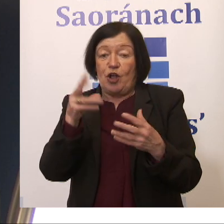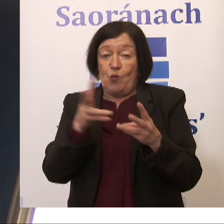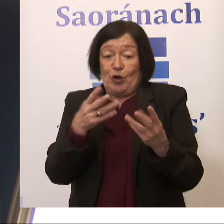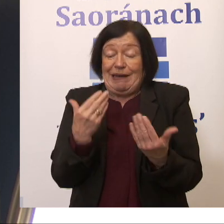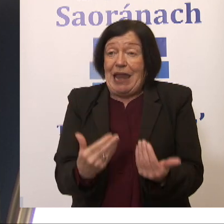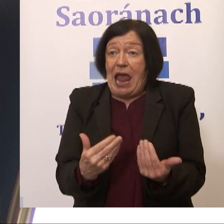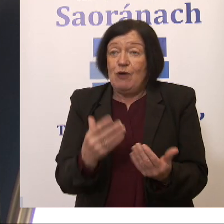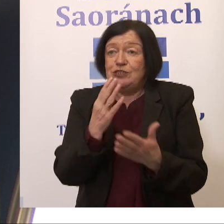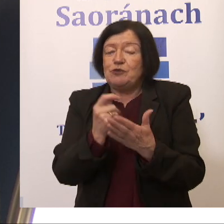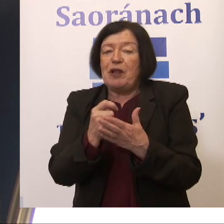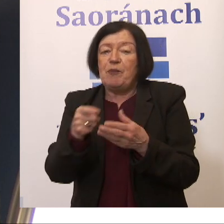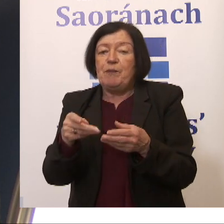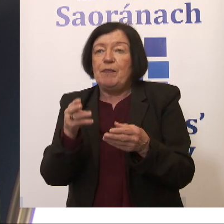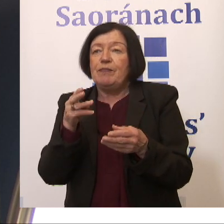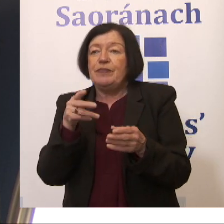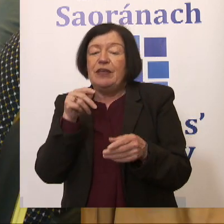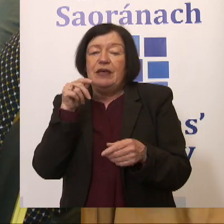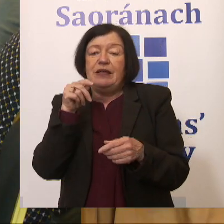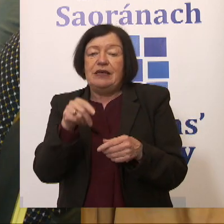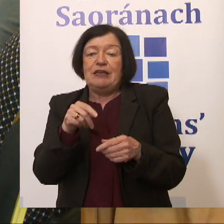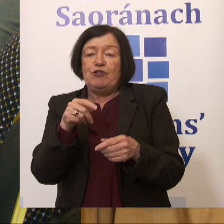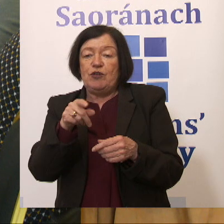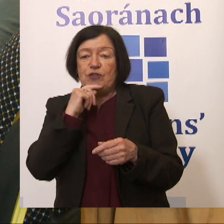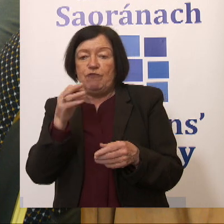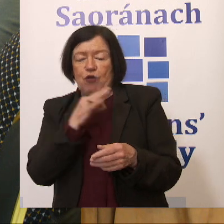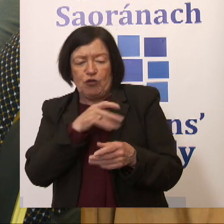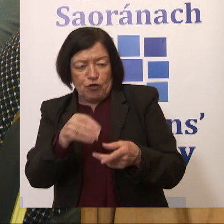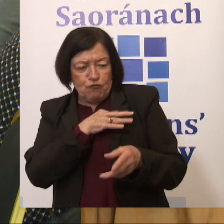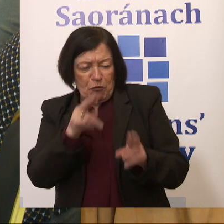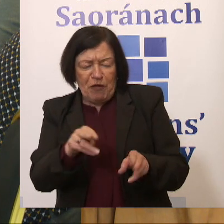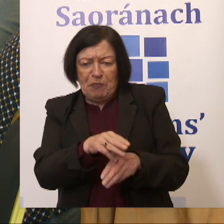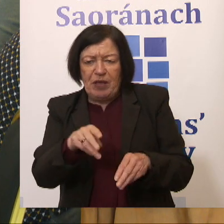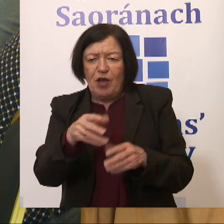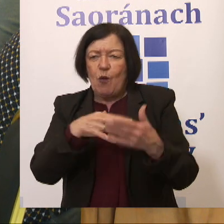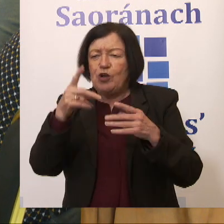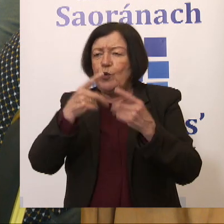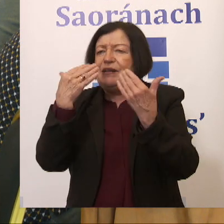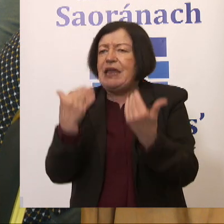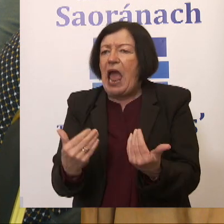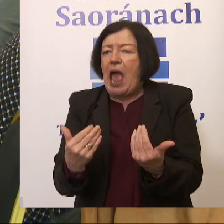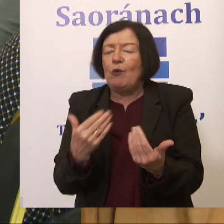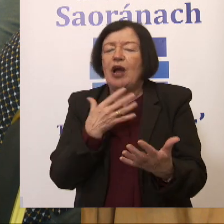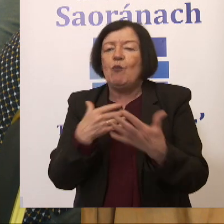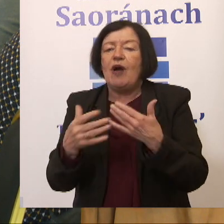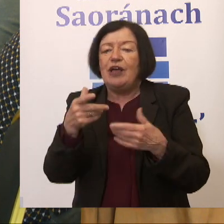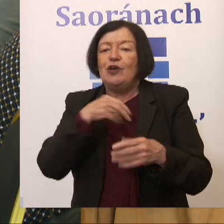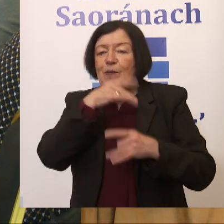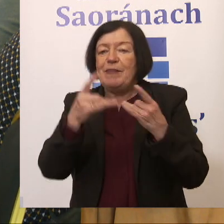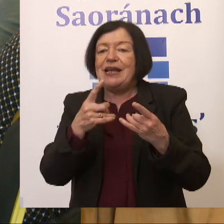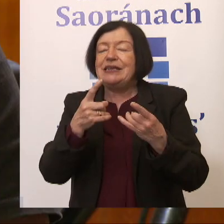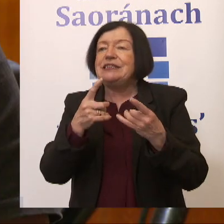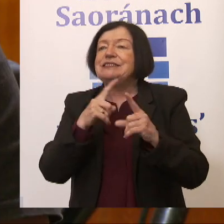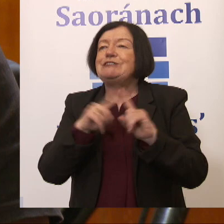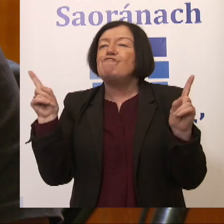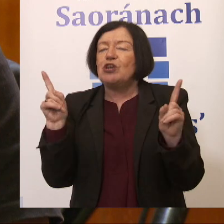now. Sometimes perfect can be the enemy of the good. So you say, okay, what can you do now, and what can you to make a difference?